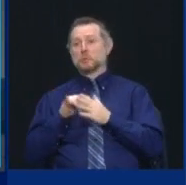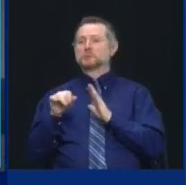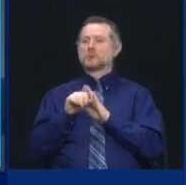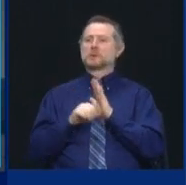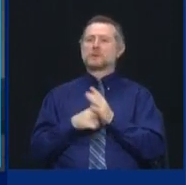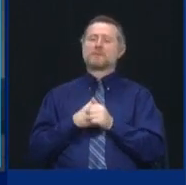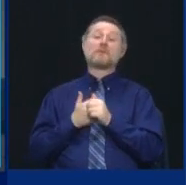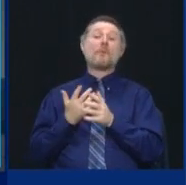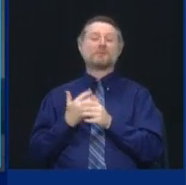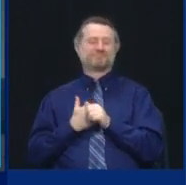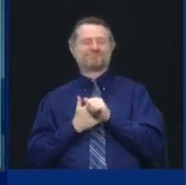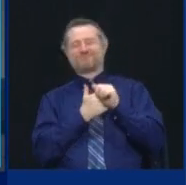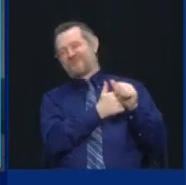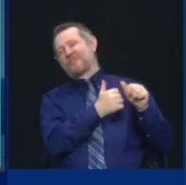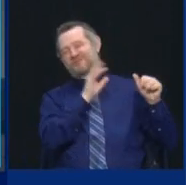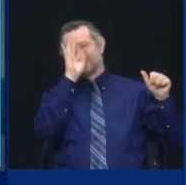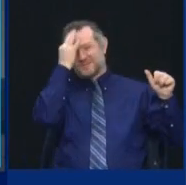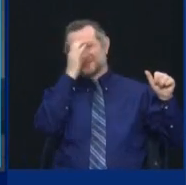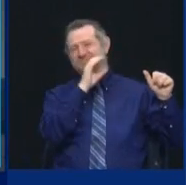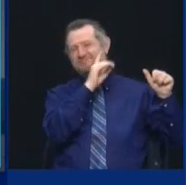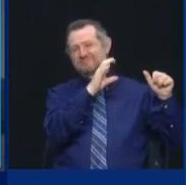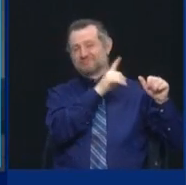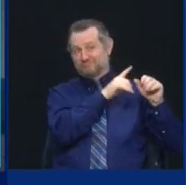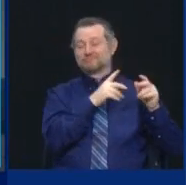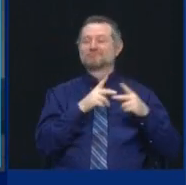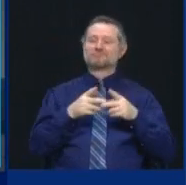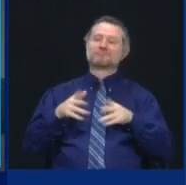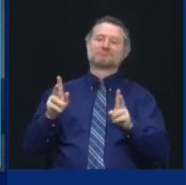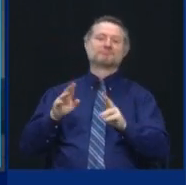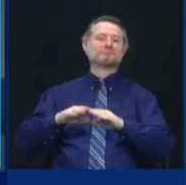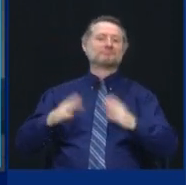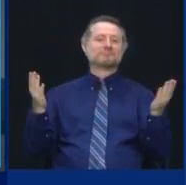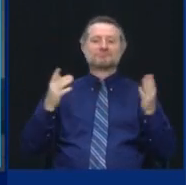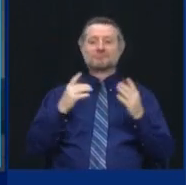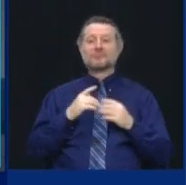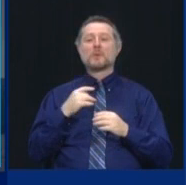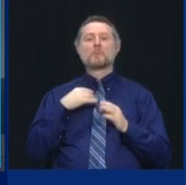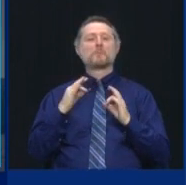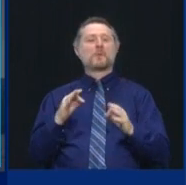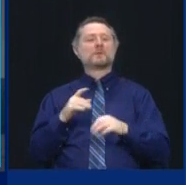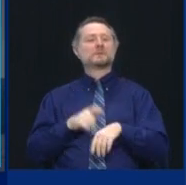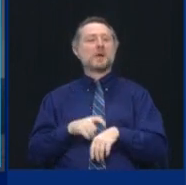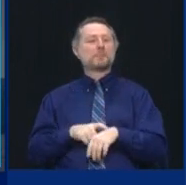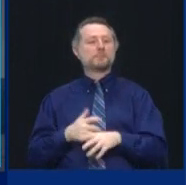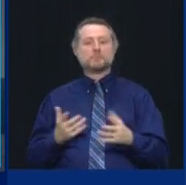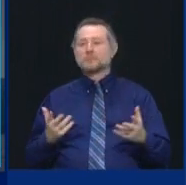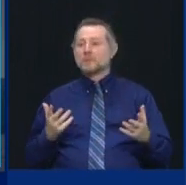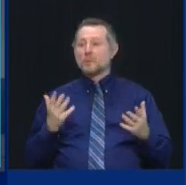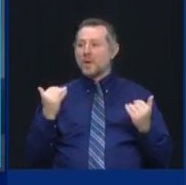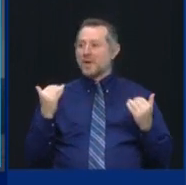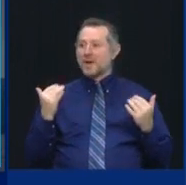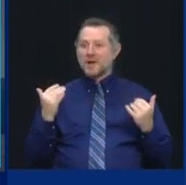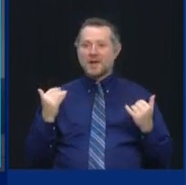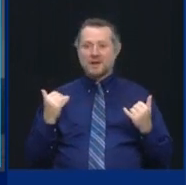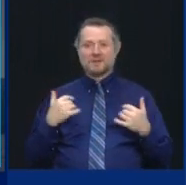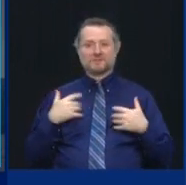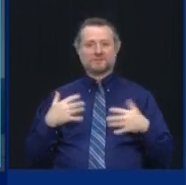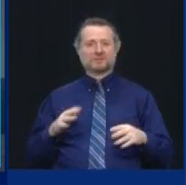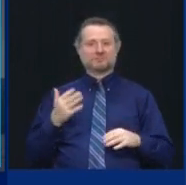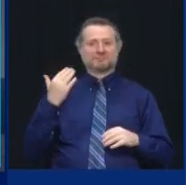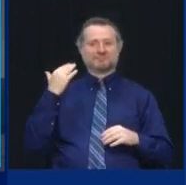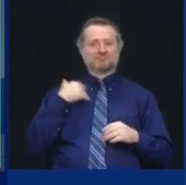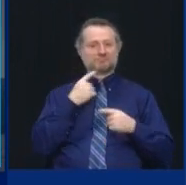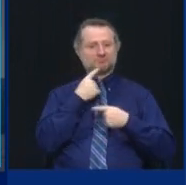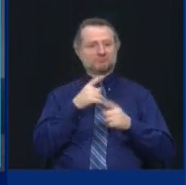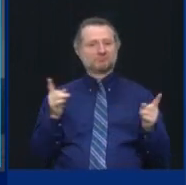saying, let's open. This comes at a good time for New York because we had already said we were going to do